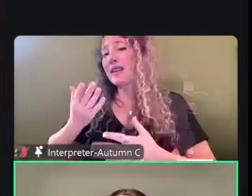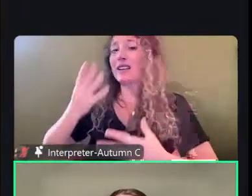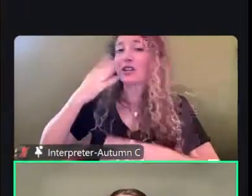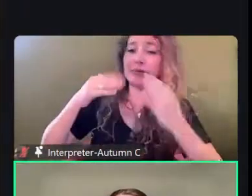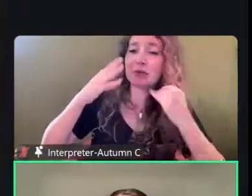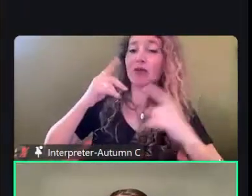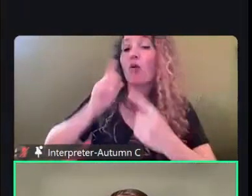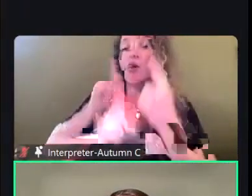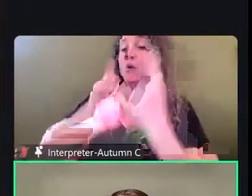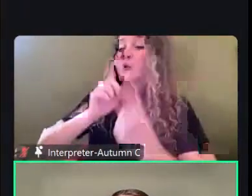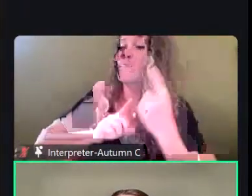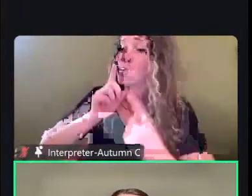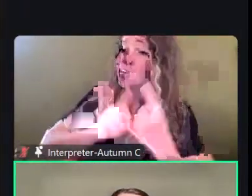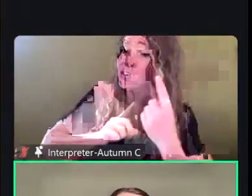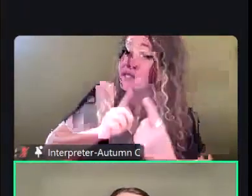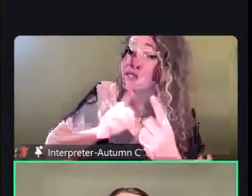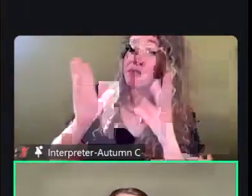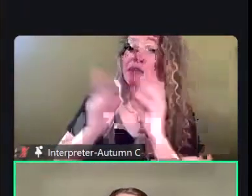for in-person meetups.